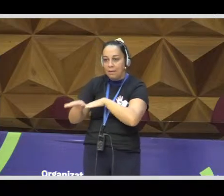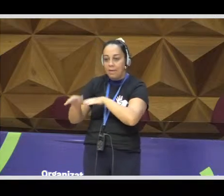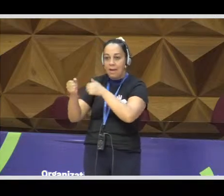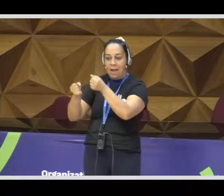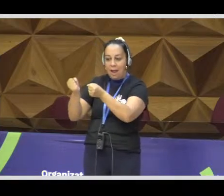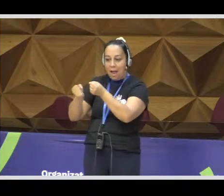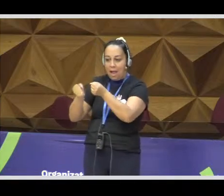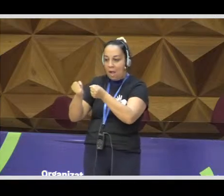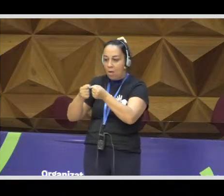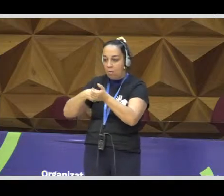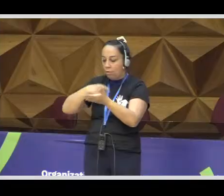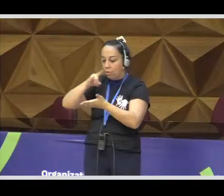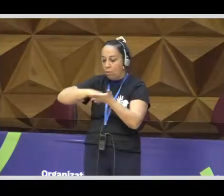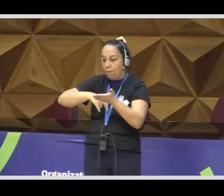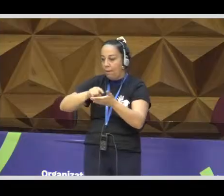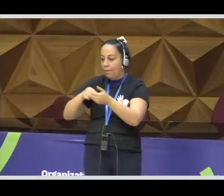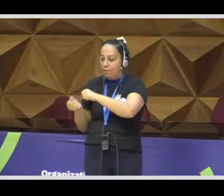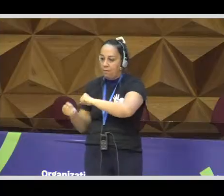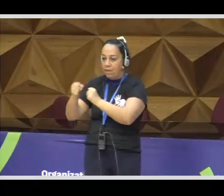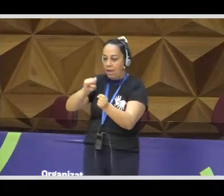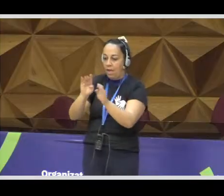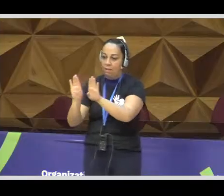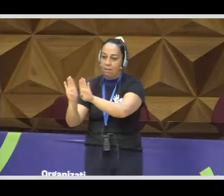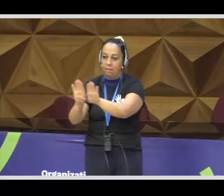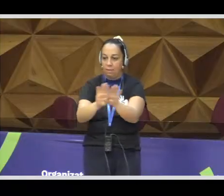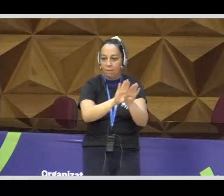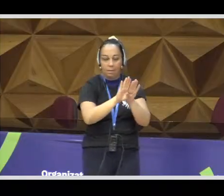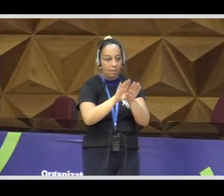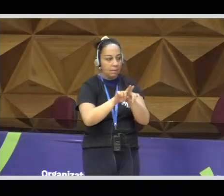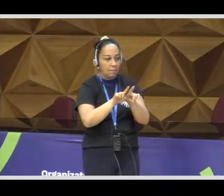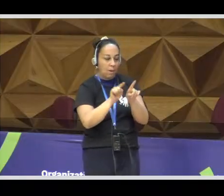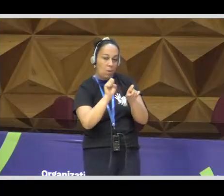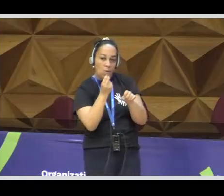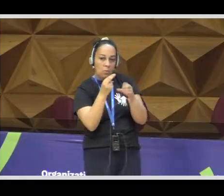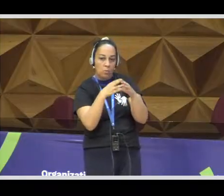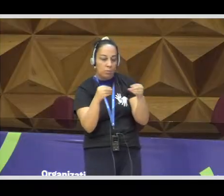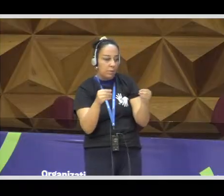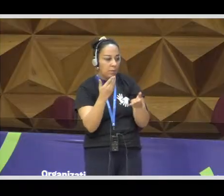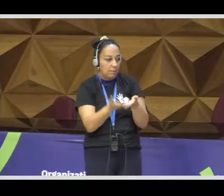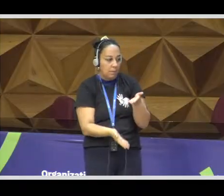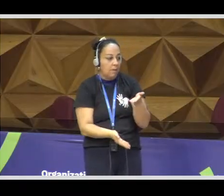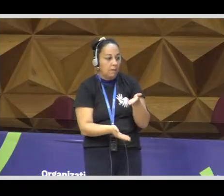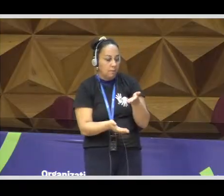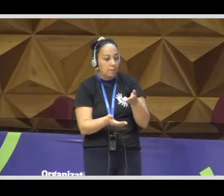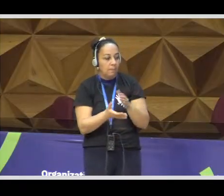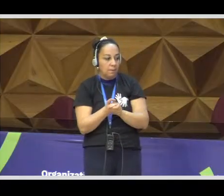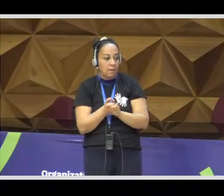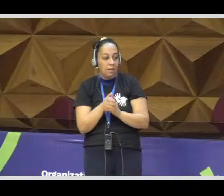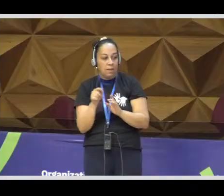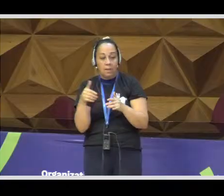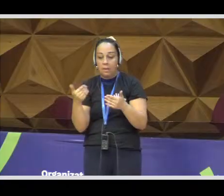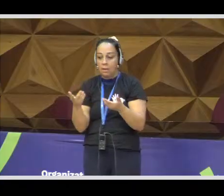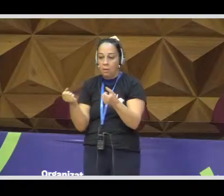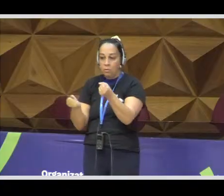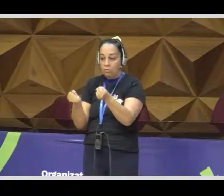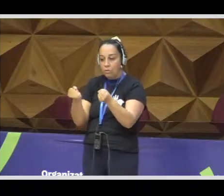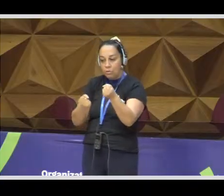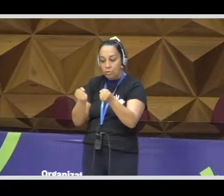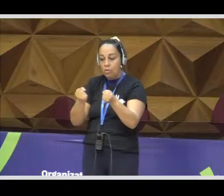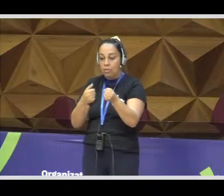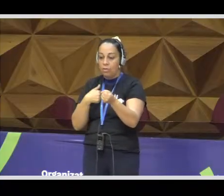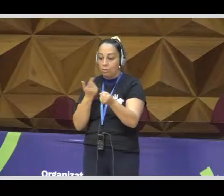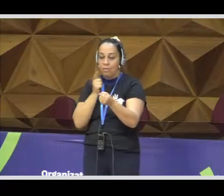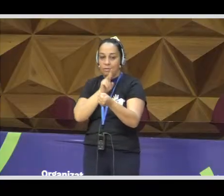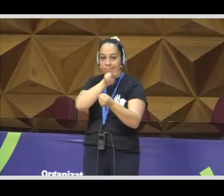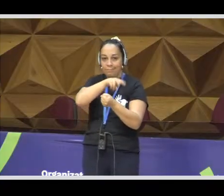here and the car turns, then my document is behind me, then I can't see it. So what I really want then is to be stabilized in my